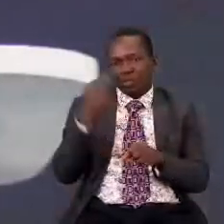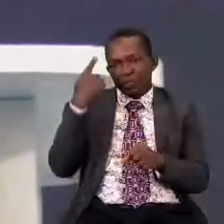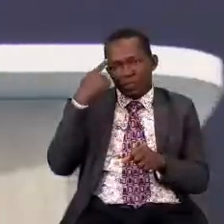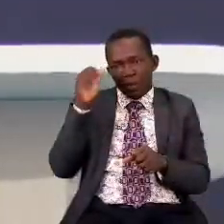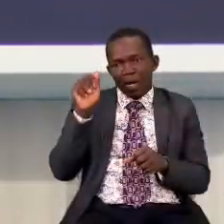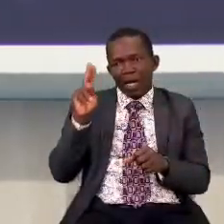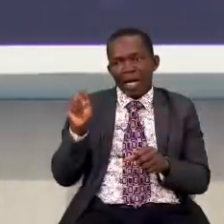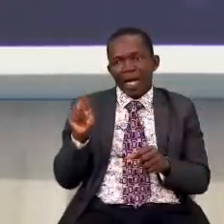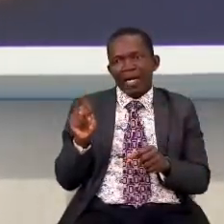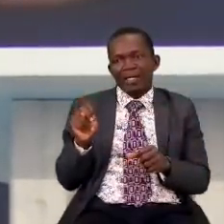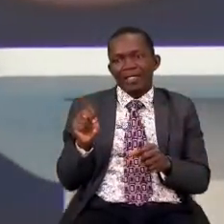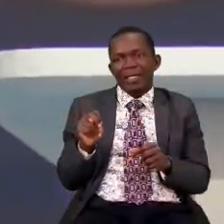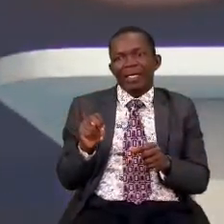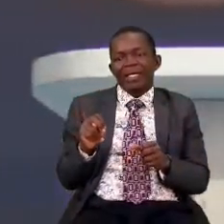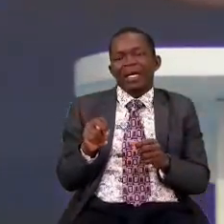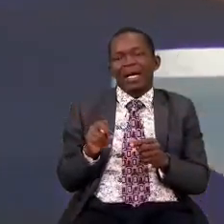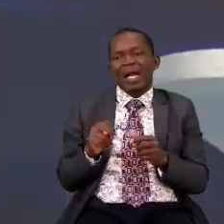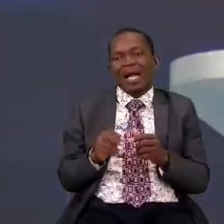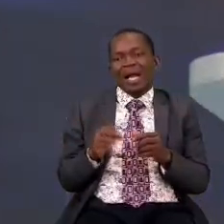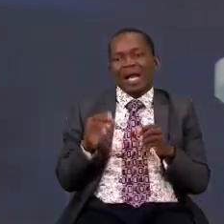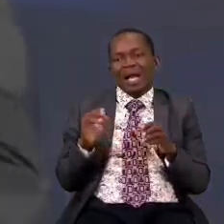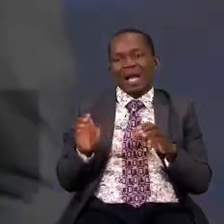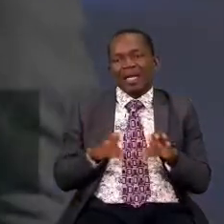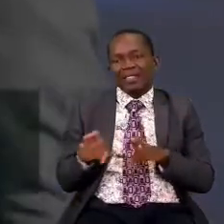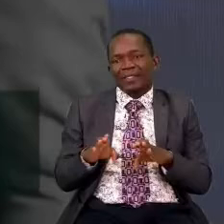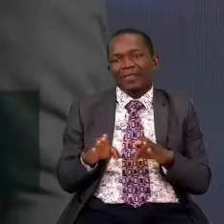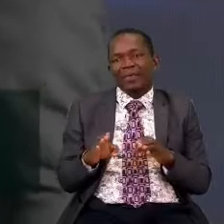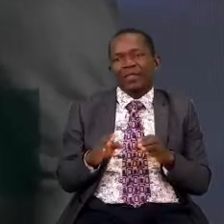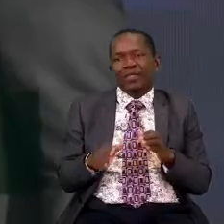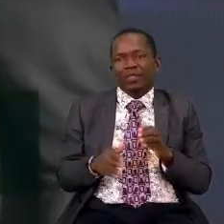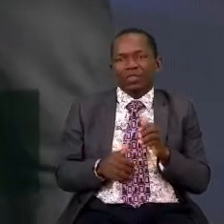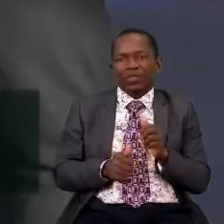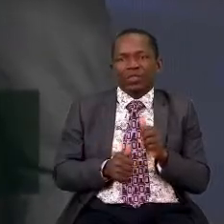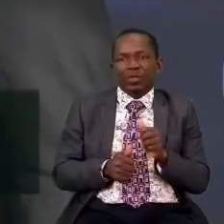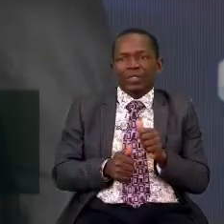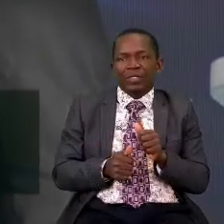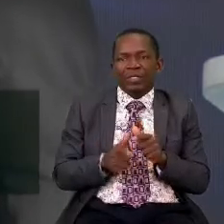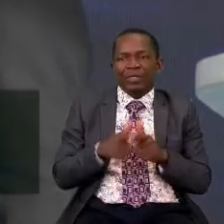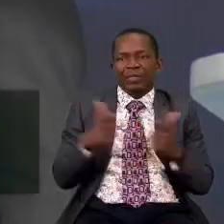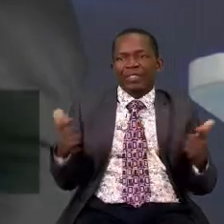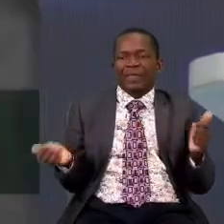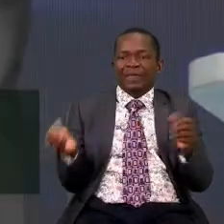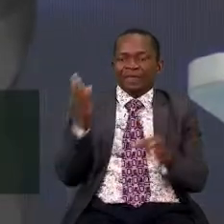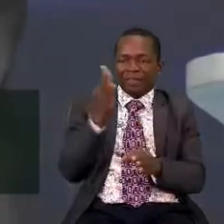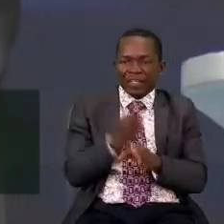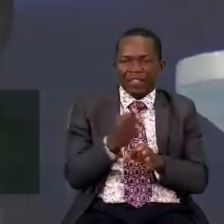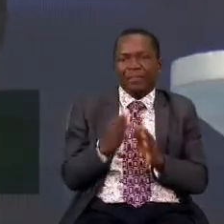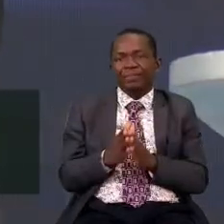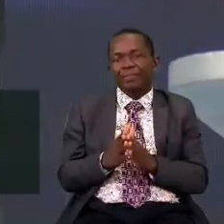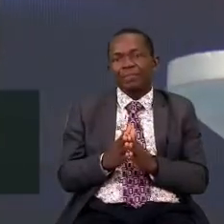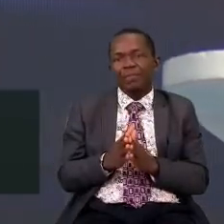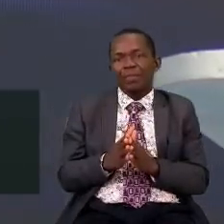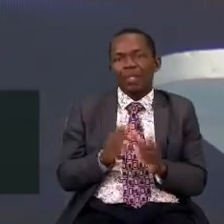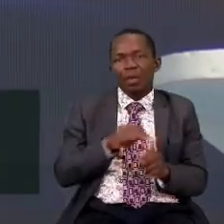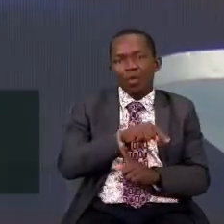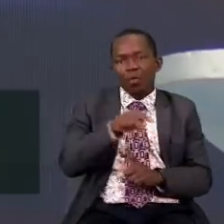When God makes a promise, he wants our faith, the faith that receives, he wants